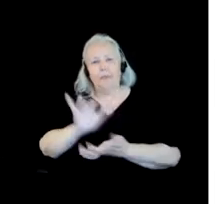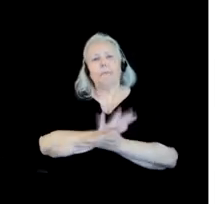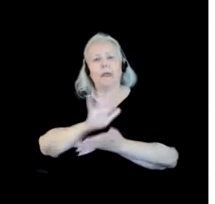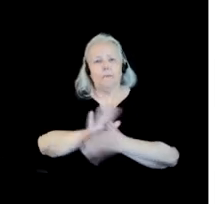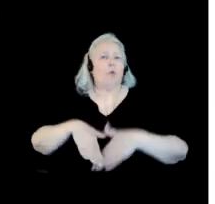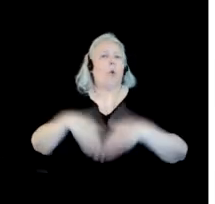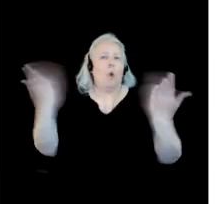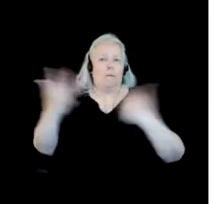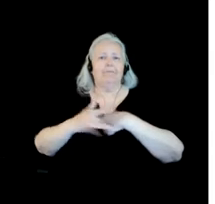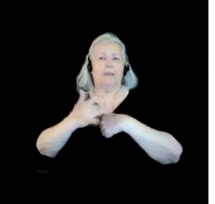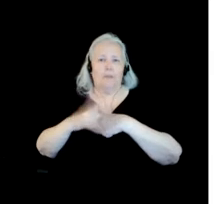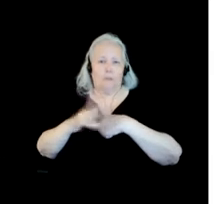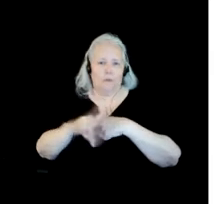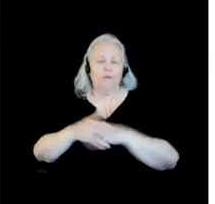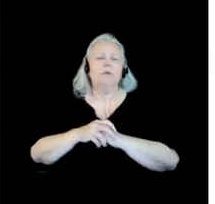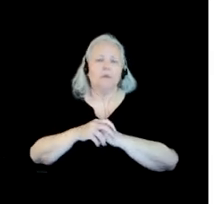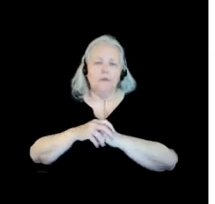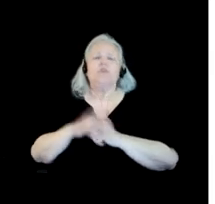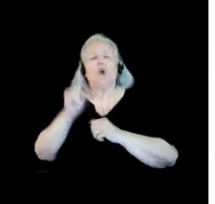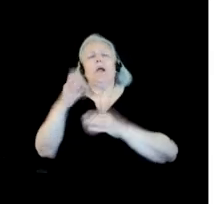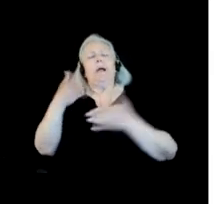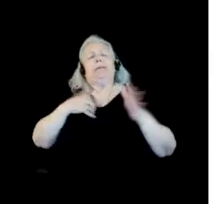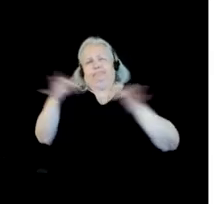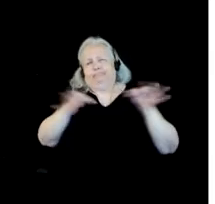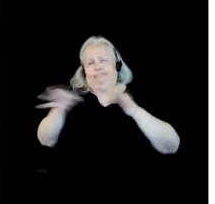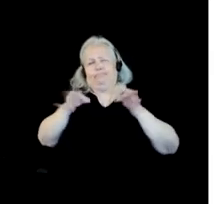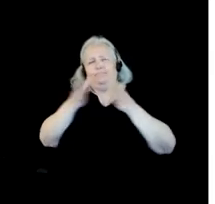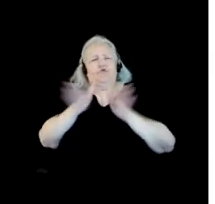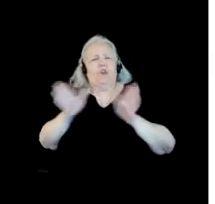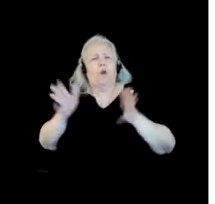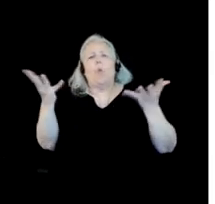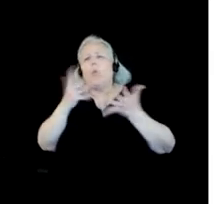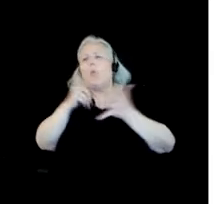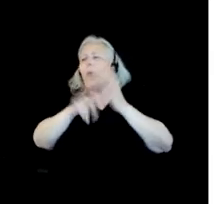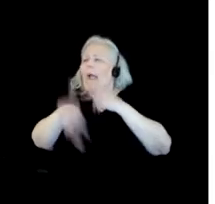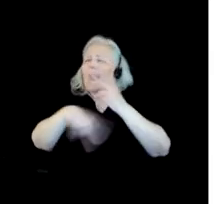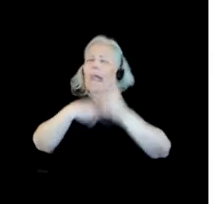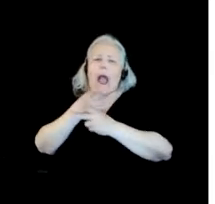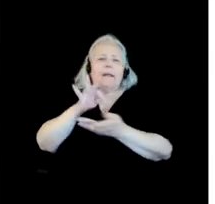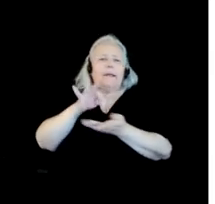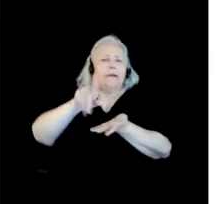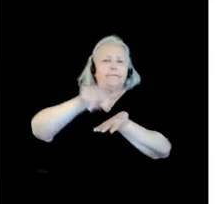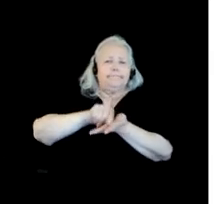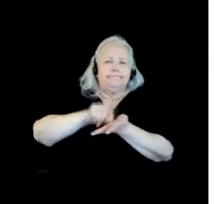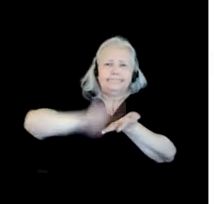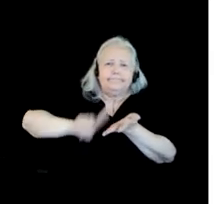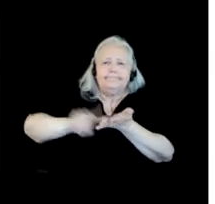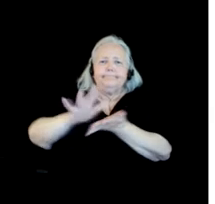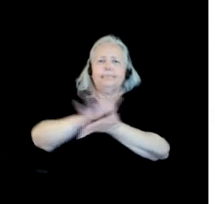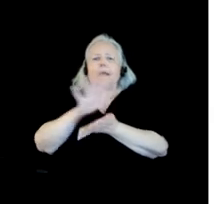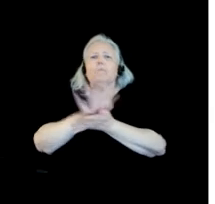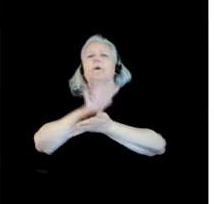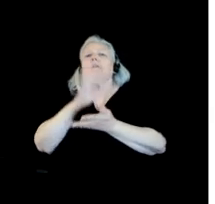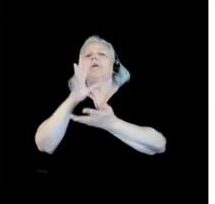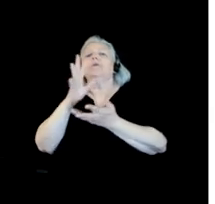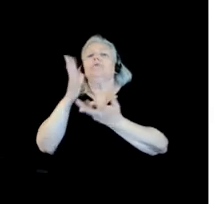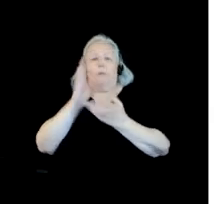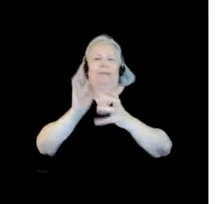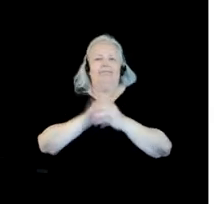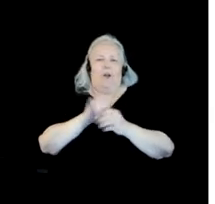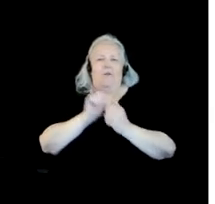going to give you a sort of overview of the kinds of papers and the kinds of assumptions that I bring to this section.